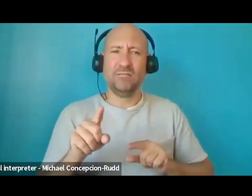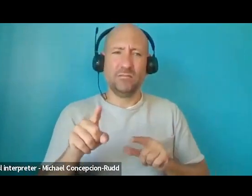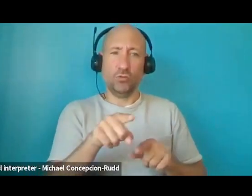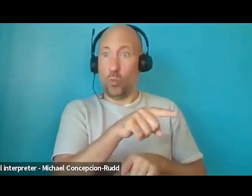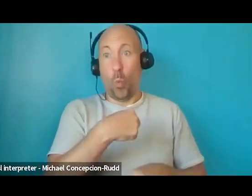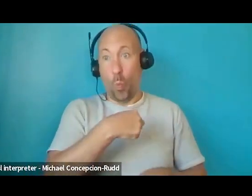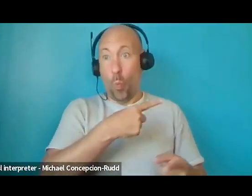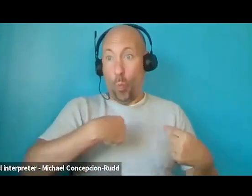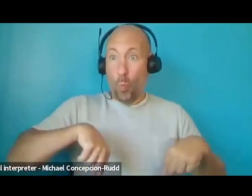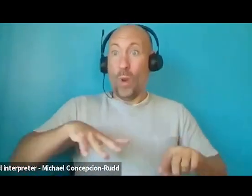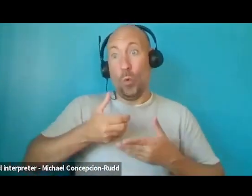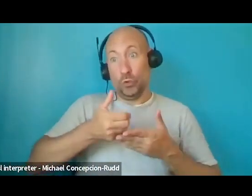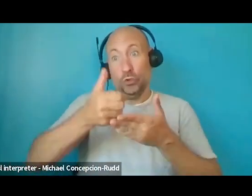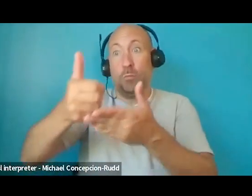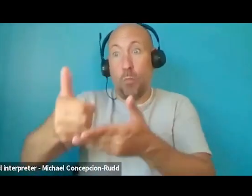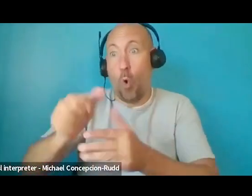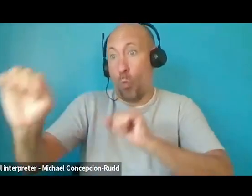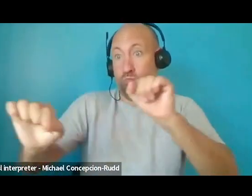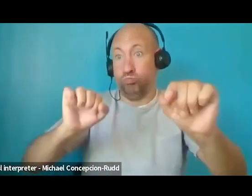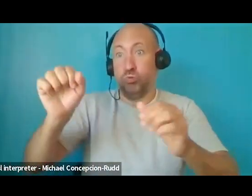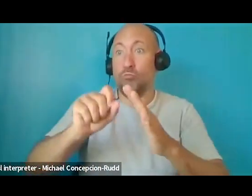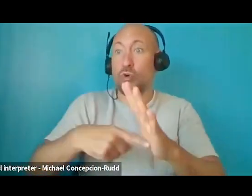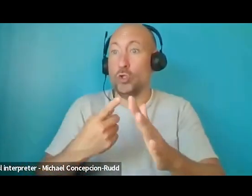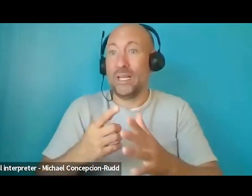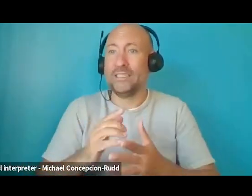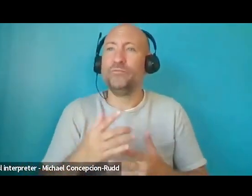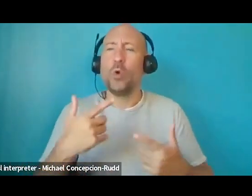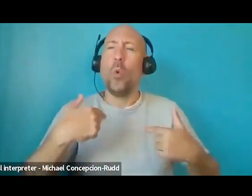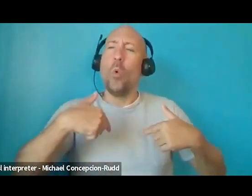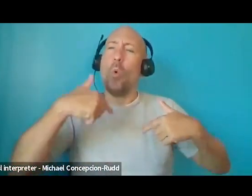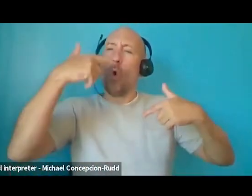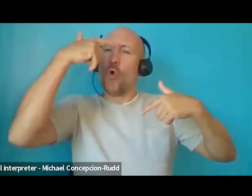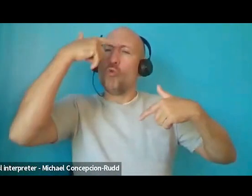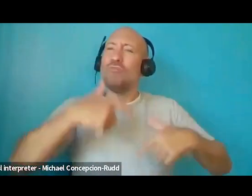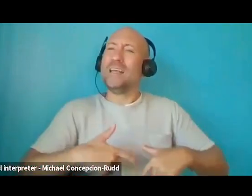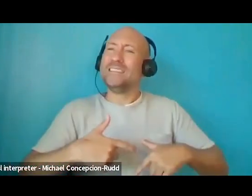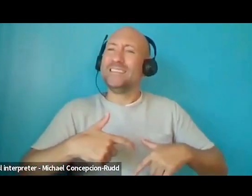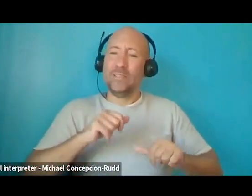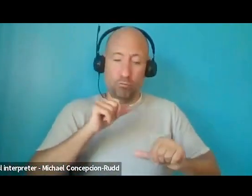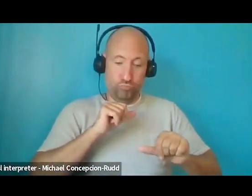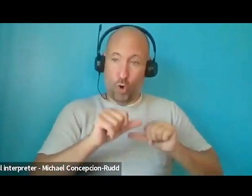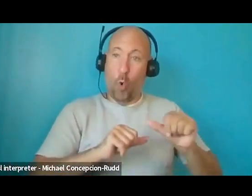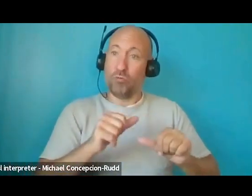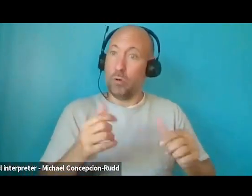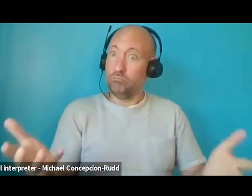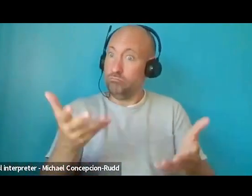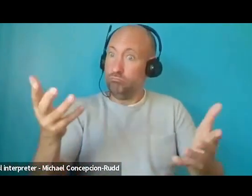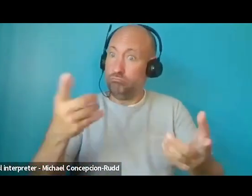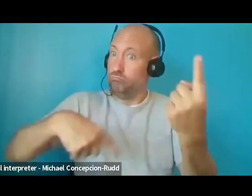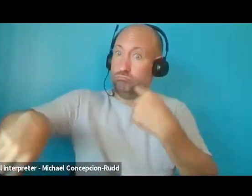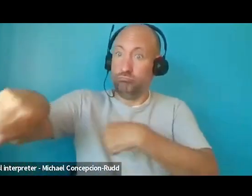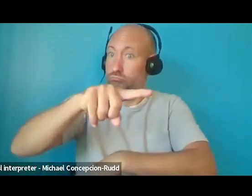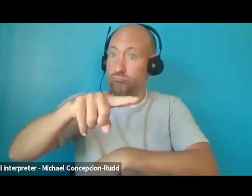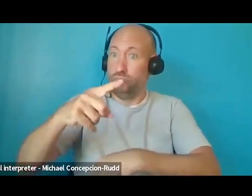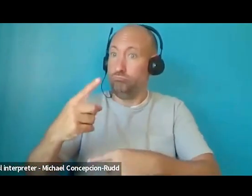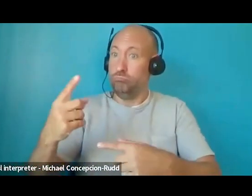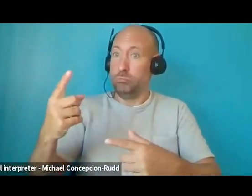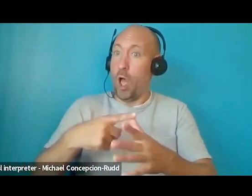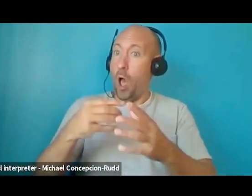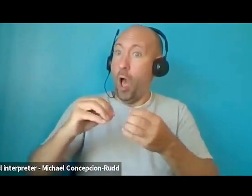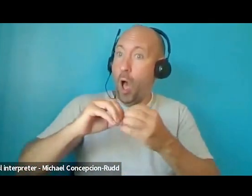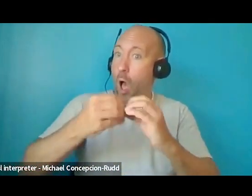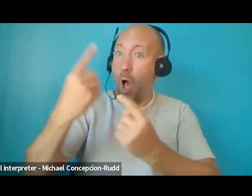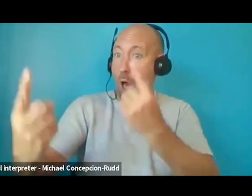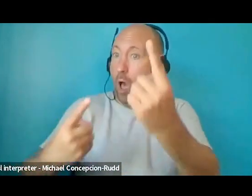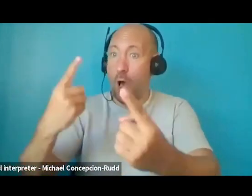support. So the residency program will enable dance artists, companies, and venues in England and Italy to